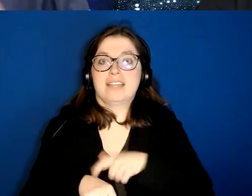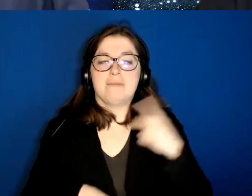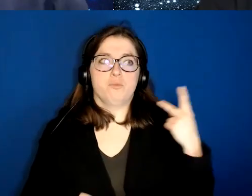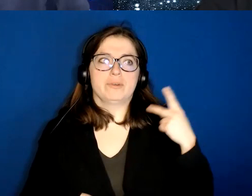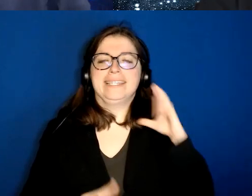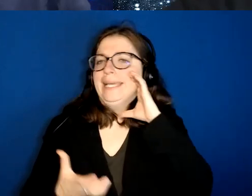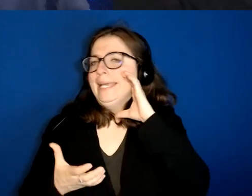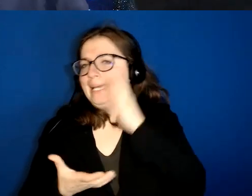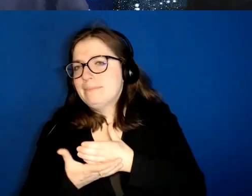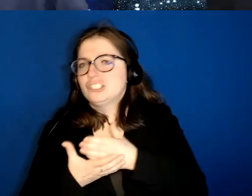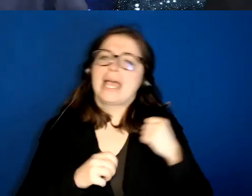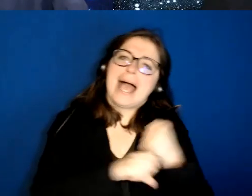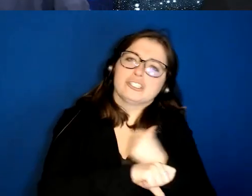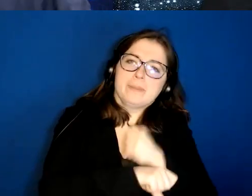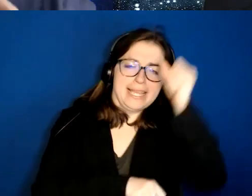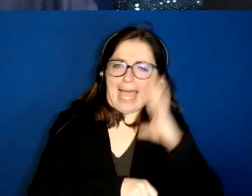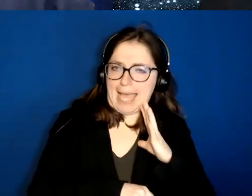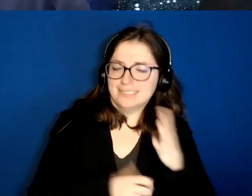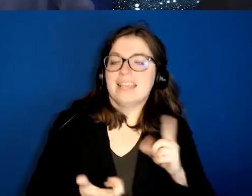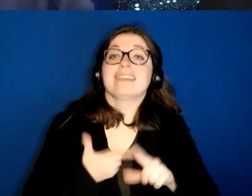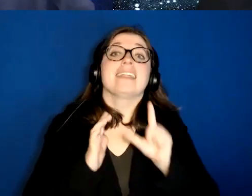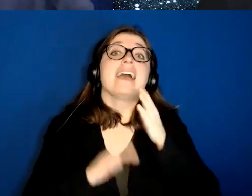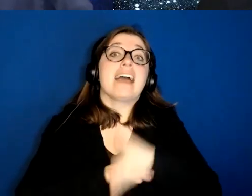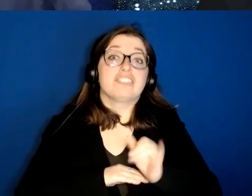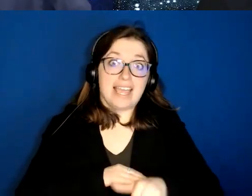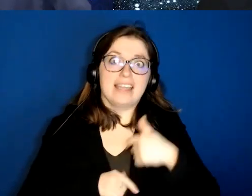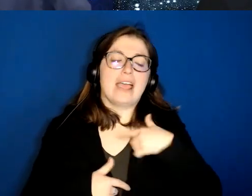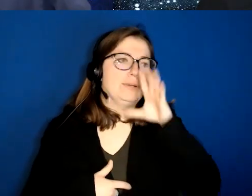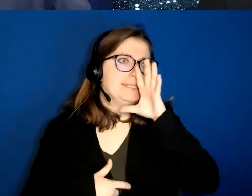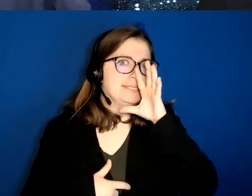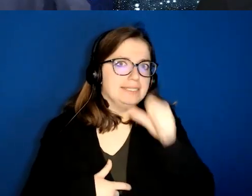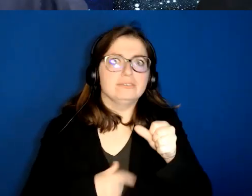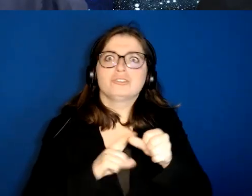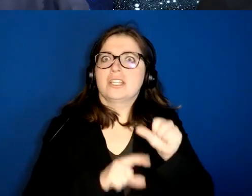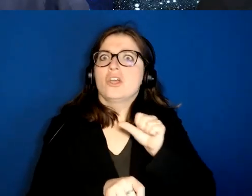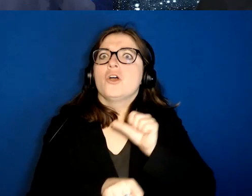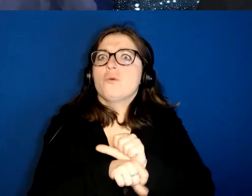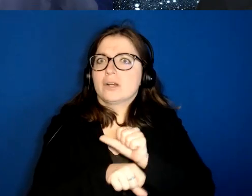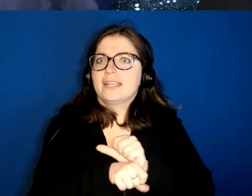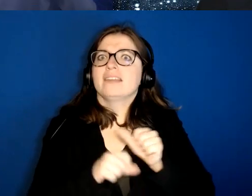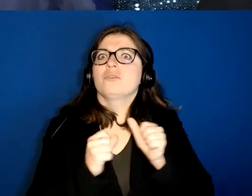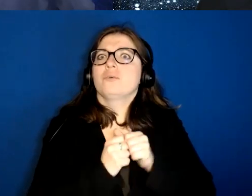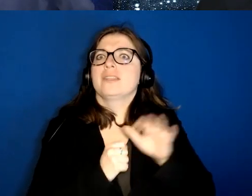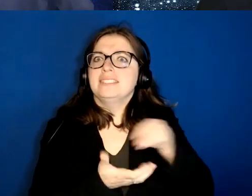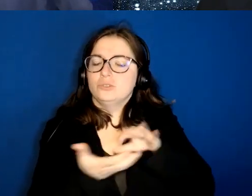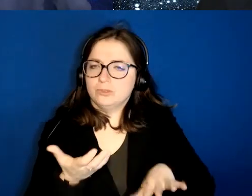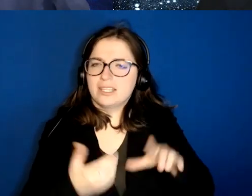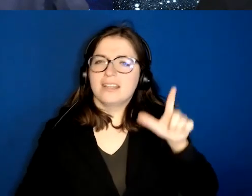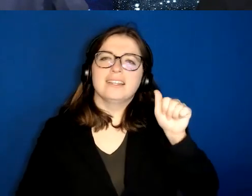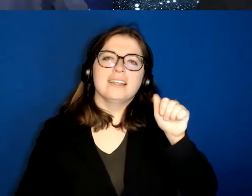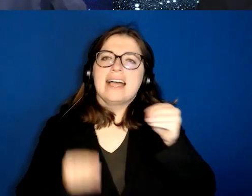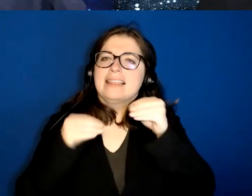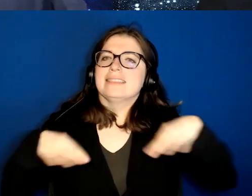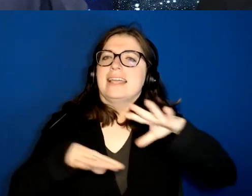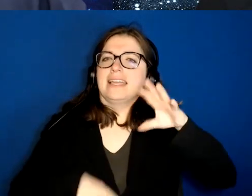then after that, I got interested in working with one of his students on landmine detection, actually. So I